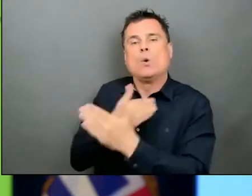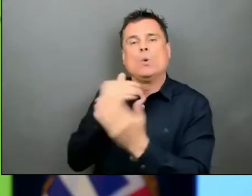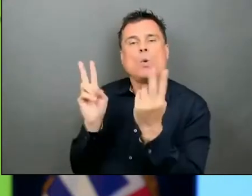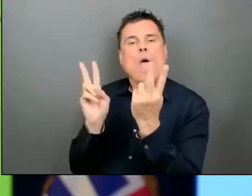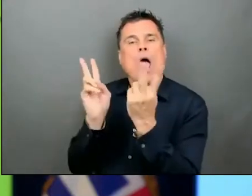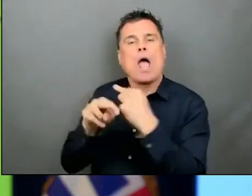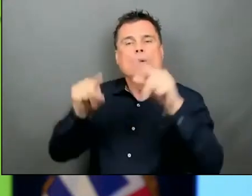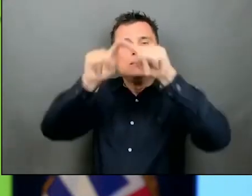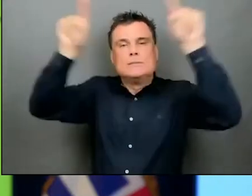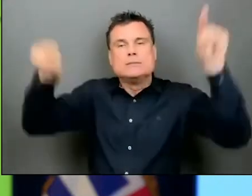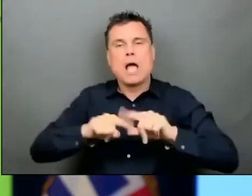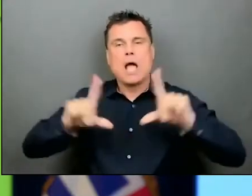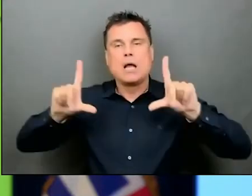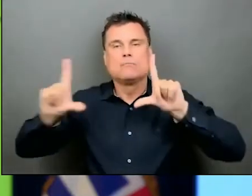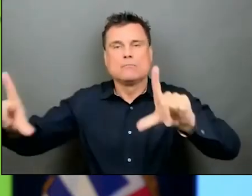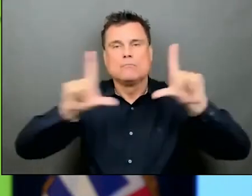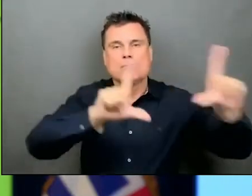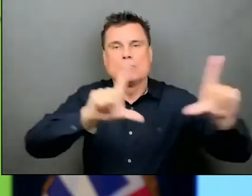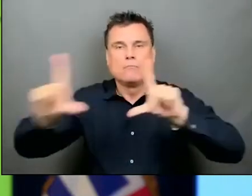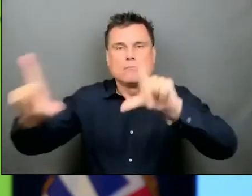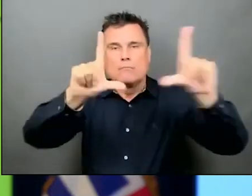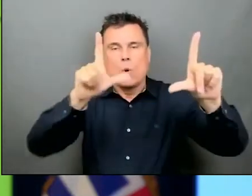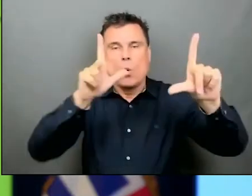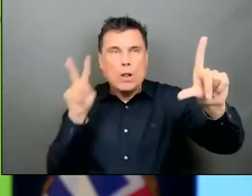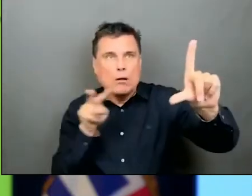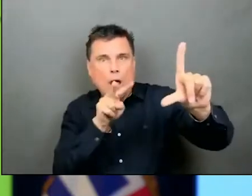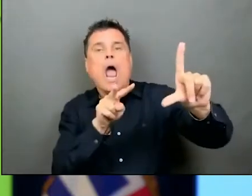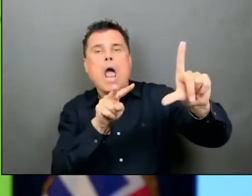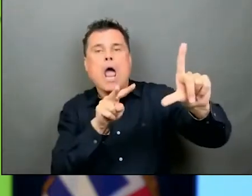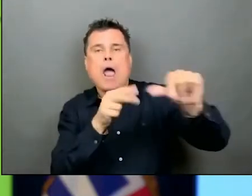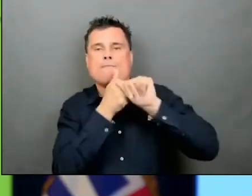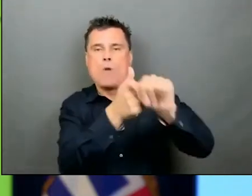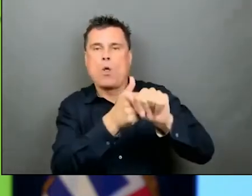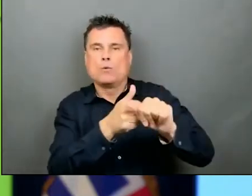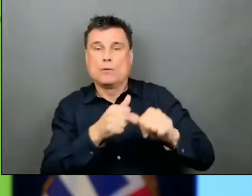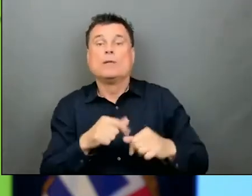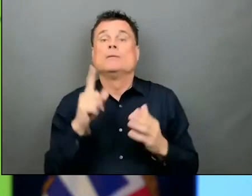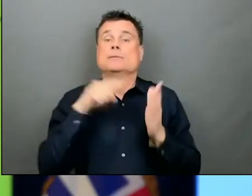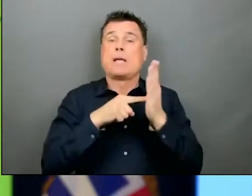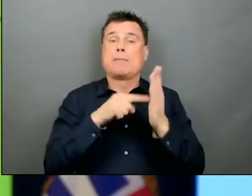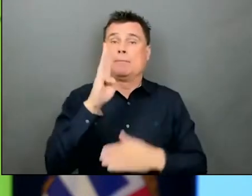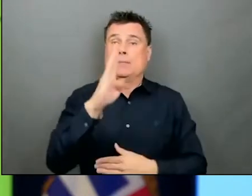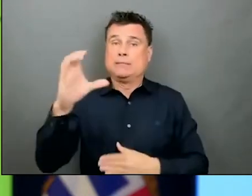the border. BC Ferries on restricting non-essential